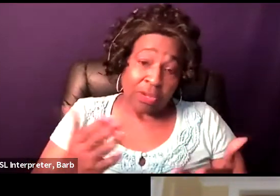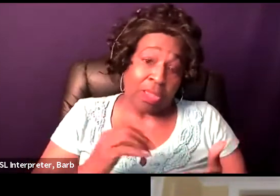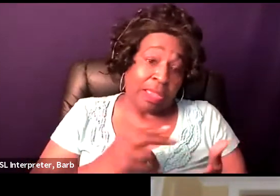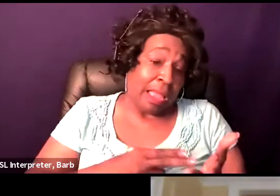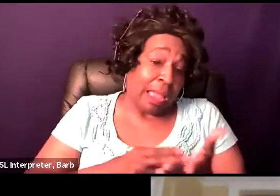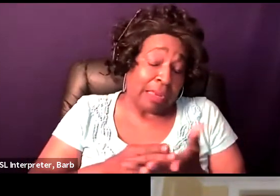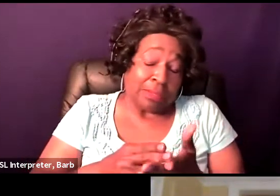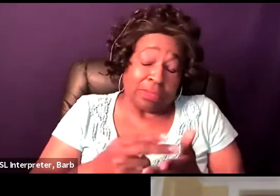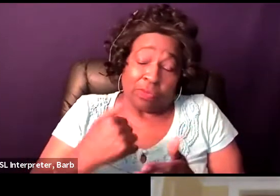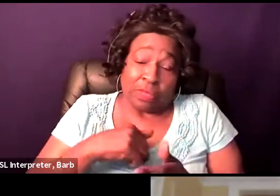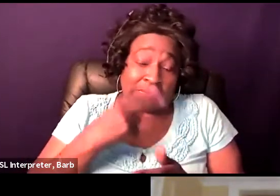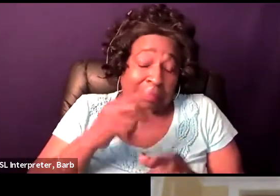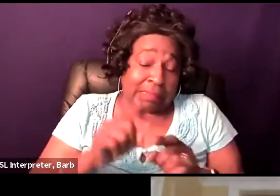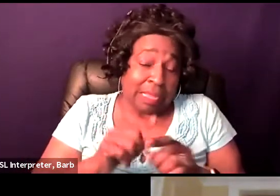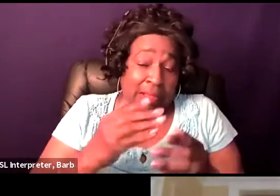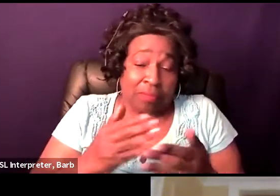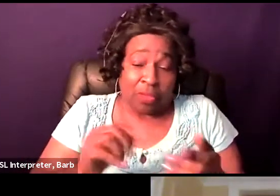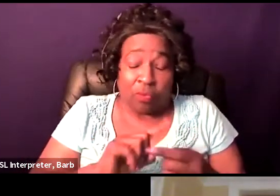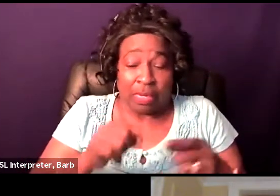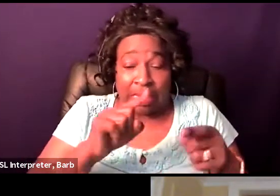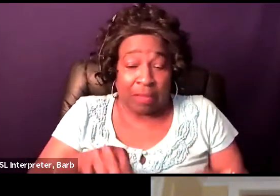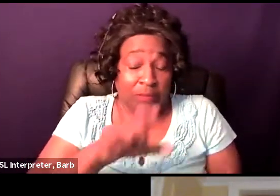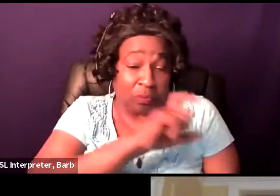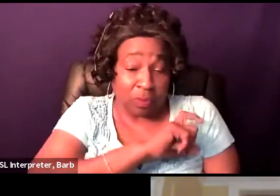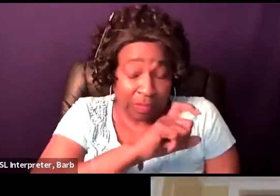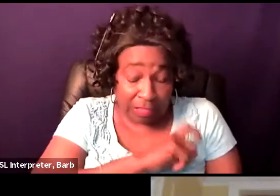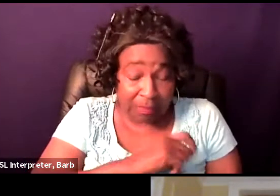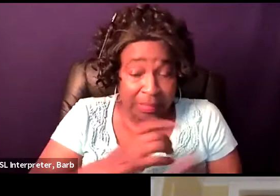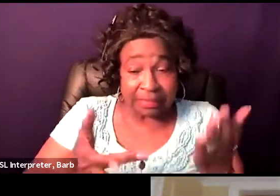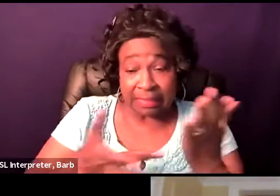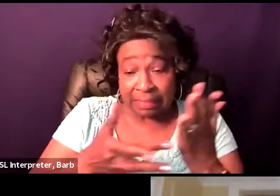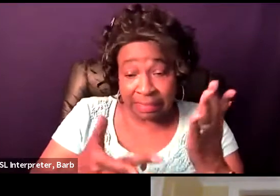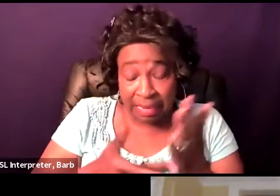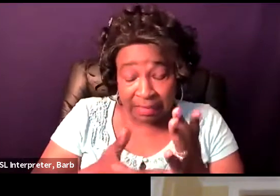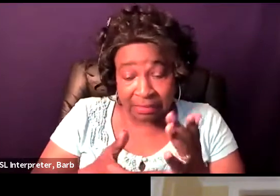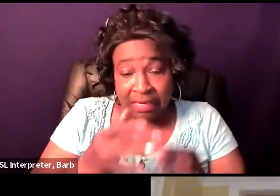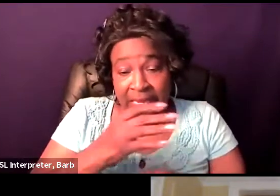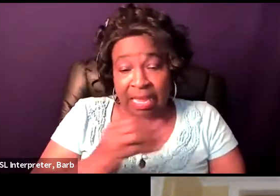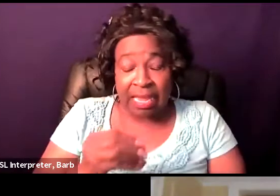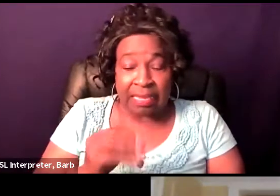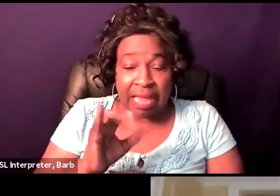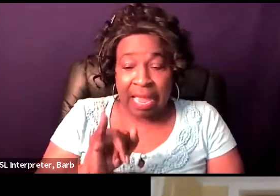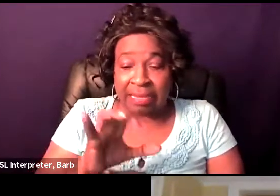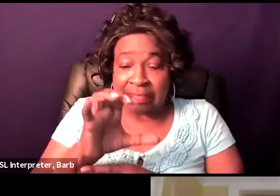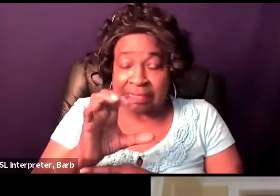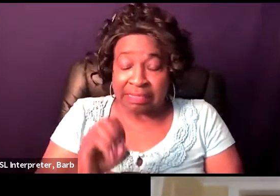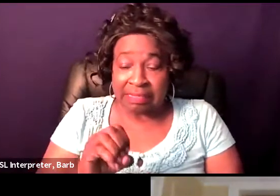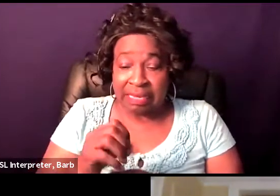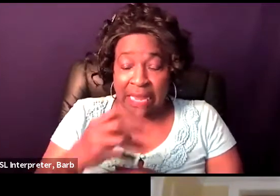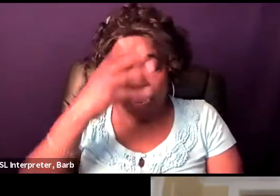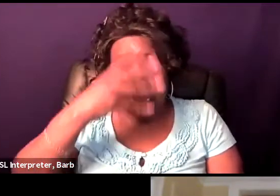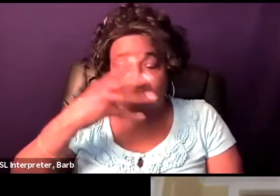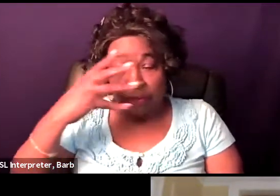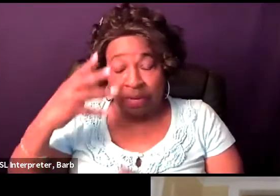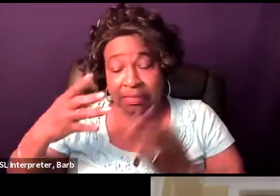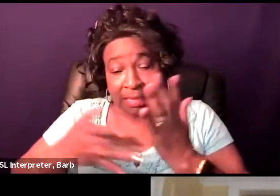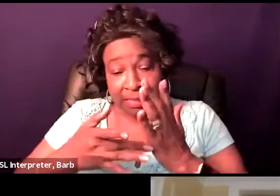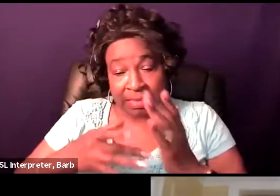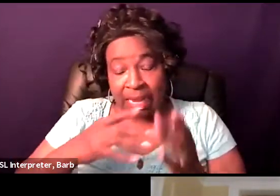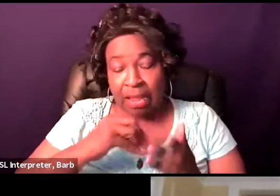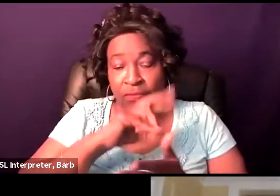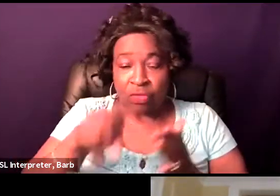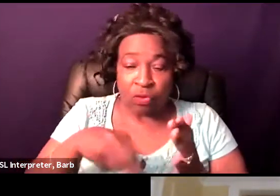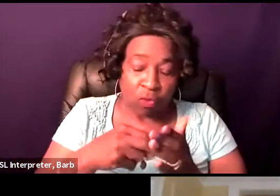parallel when it comes both to policing technologies and ICE immigration technologies and the role of many big